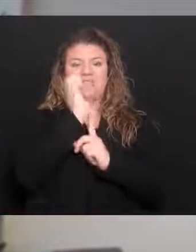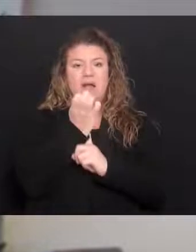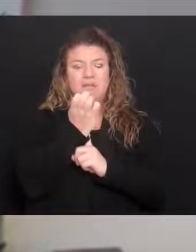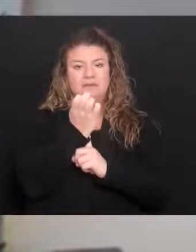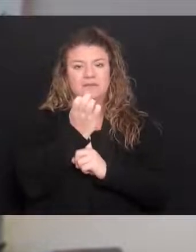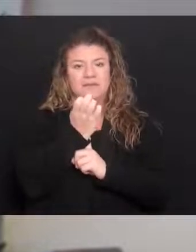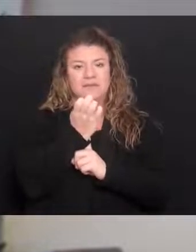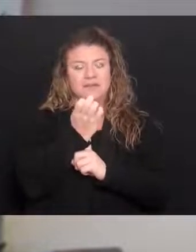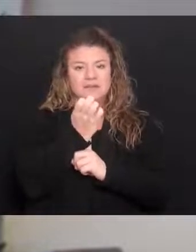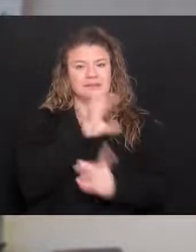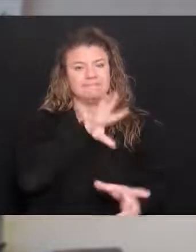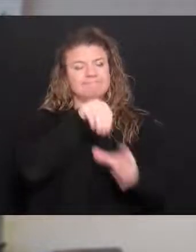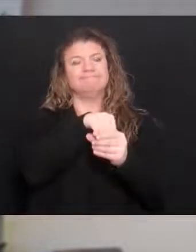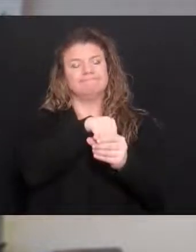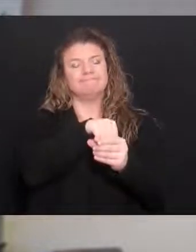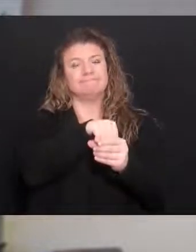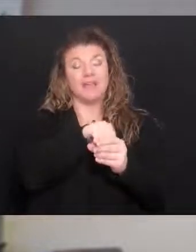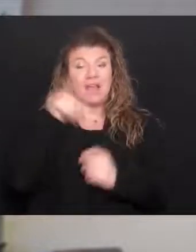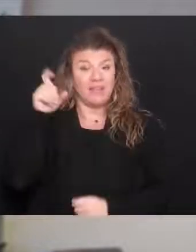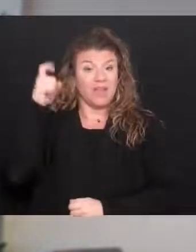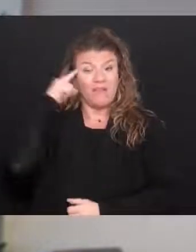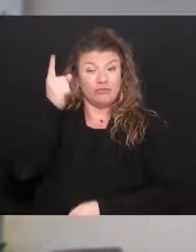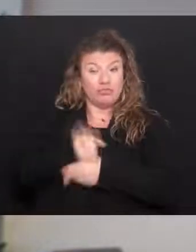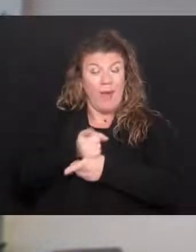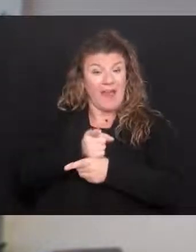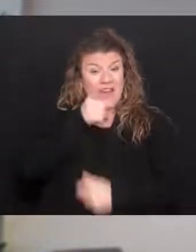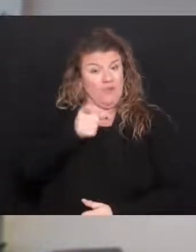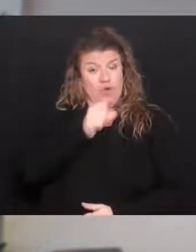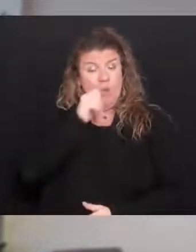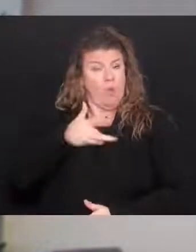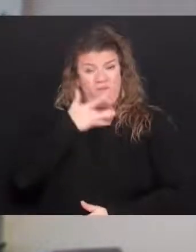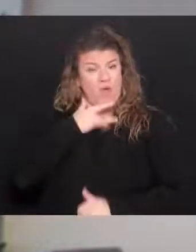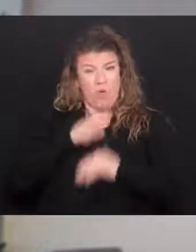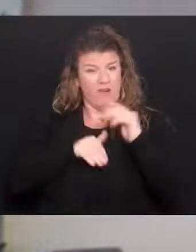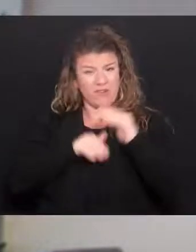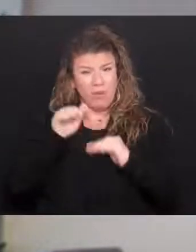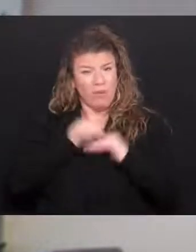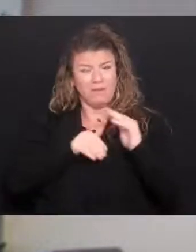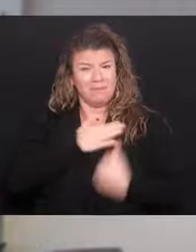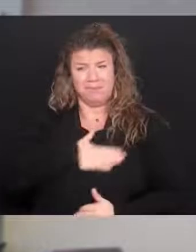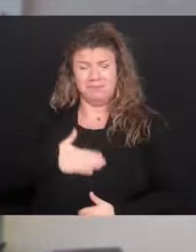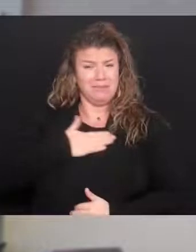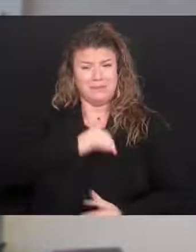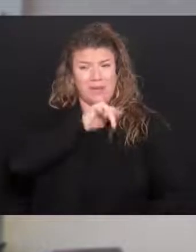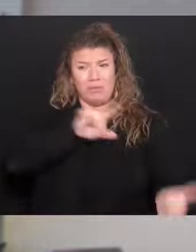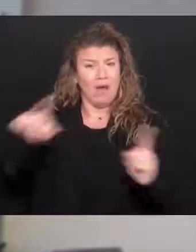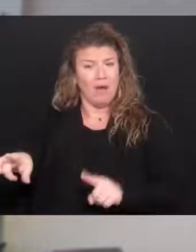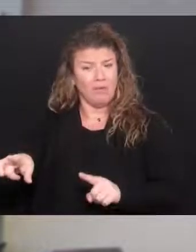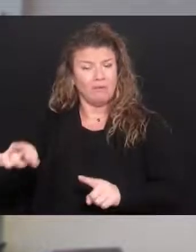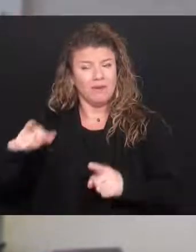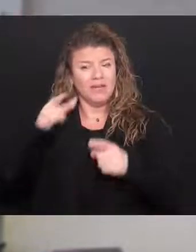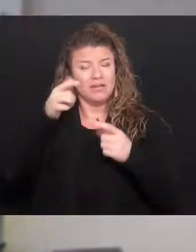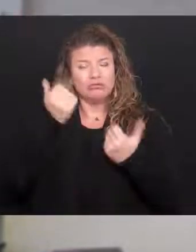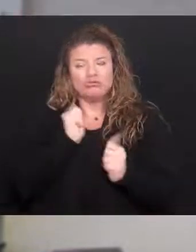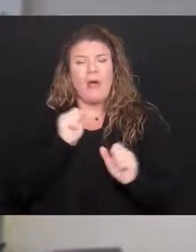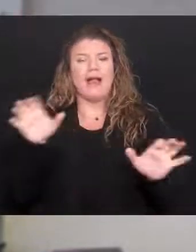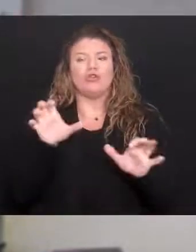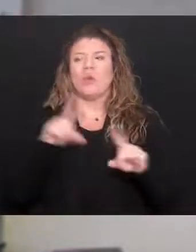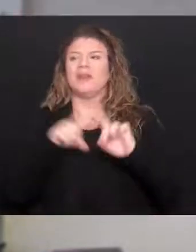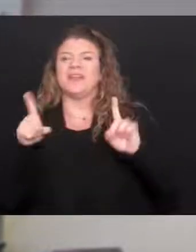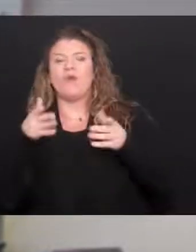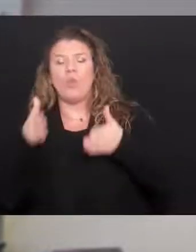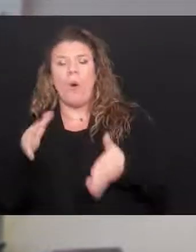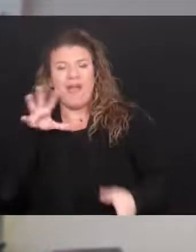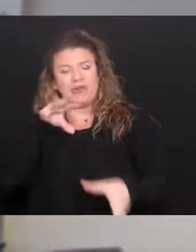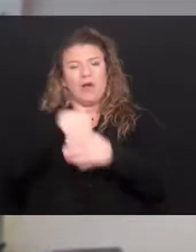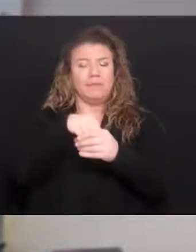with elders there. The governor's right. If you don't feel comfortable there, please don't go and try to tune in some other portal.